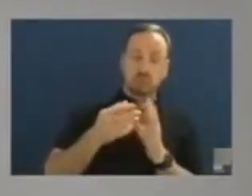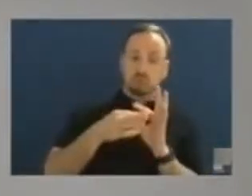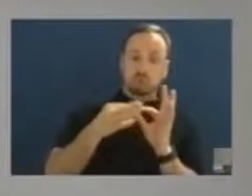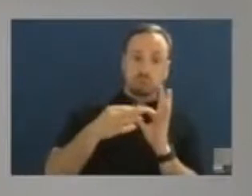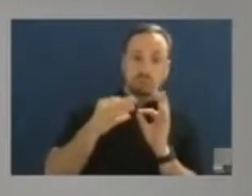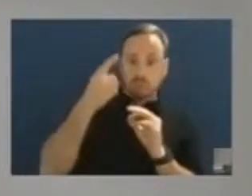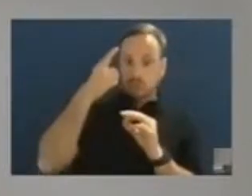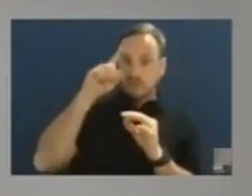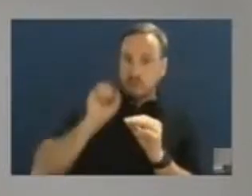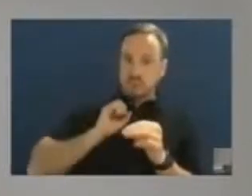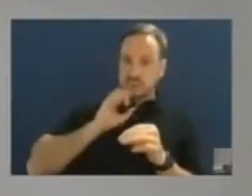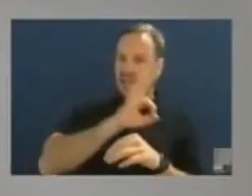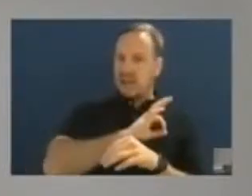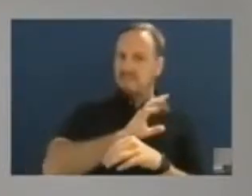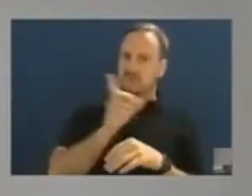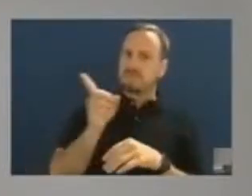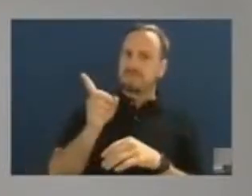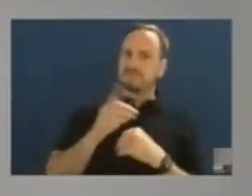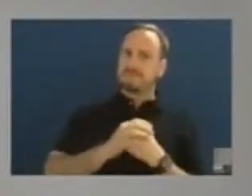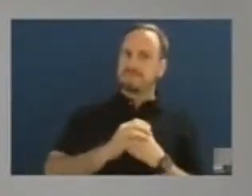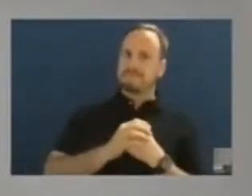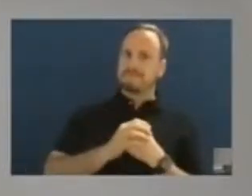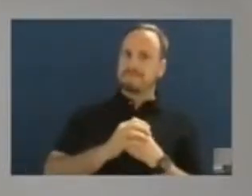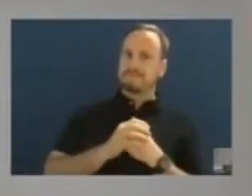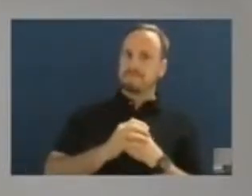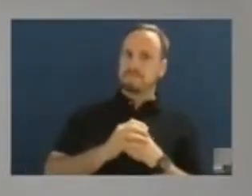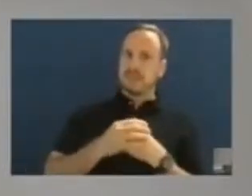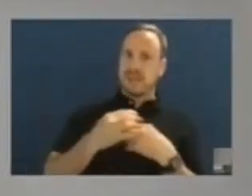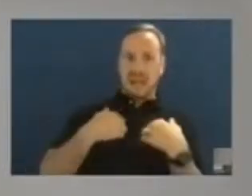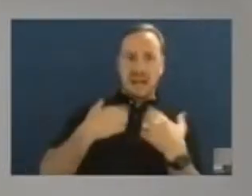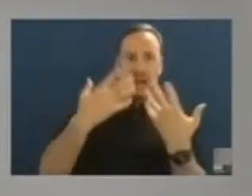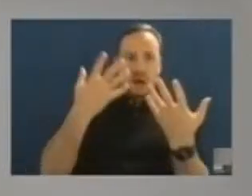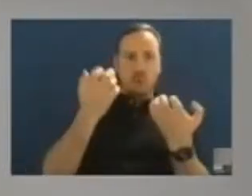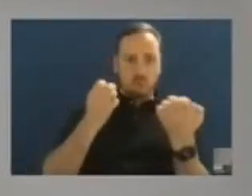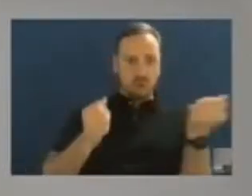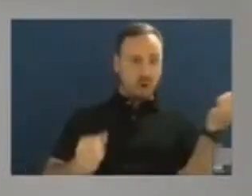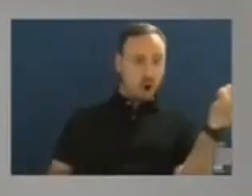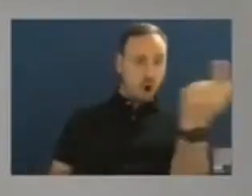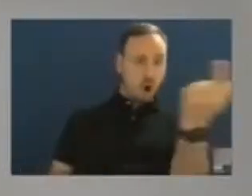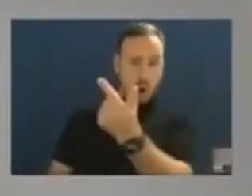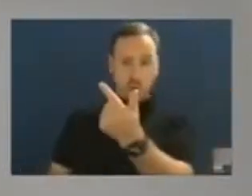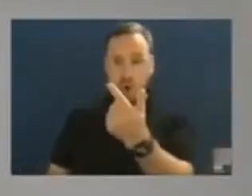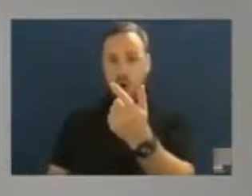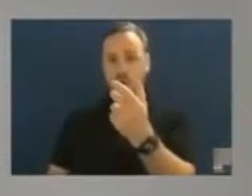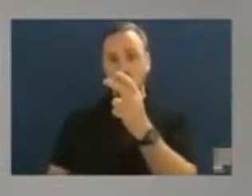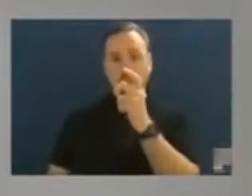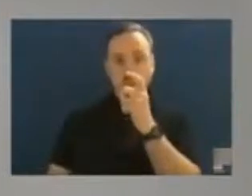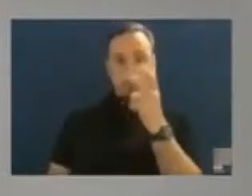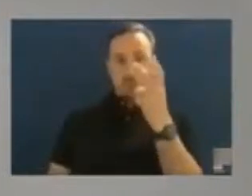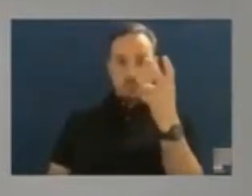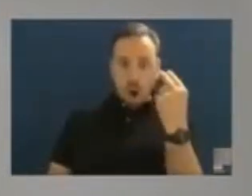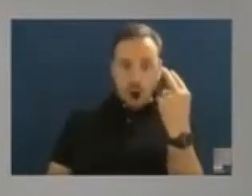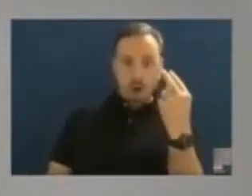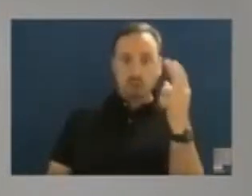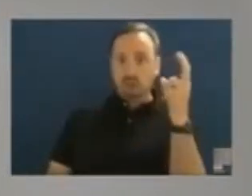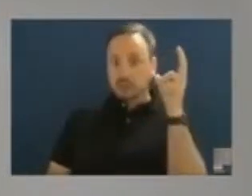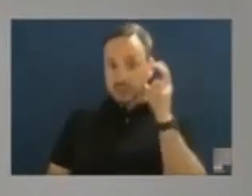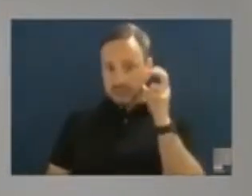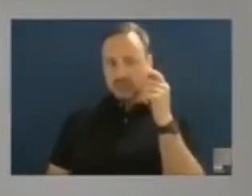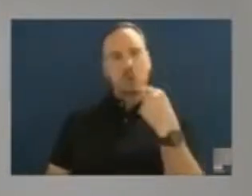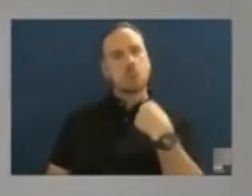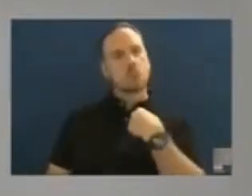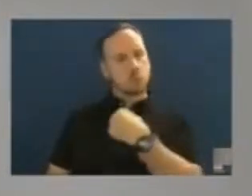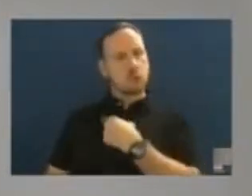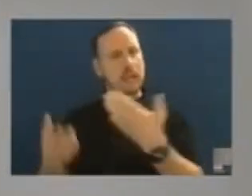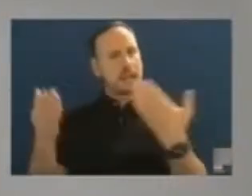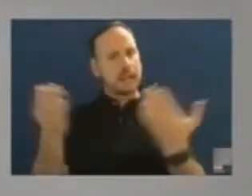everyone who is listening and watching in to understand and know that we hear you, and we are here to support you in any way that we can.